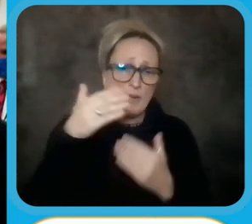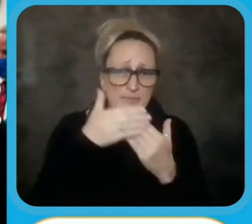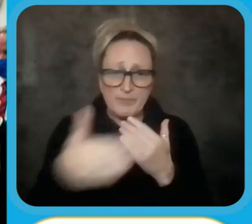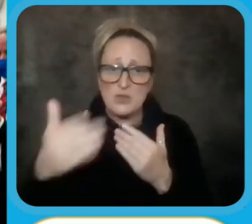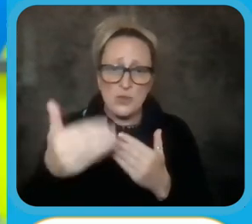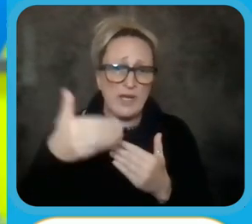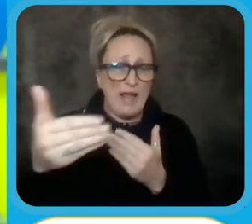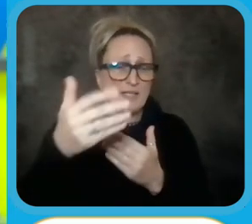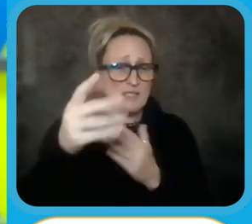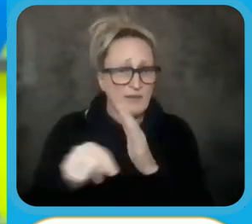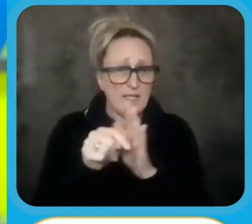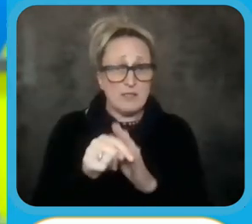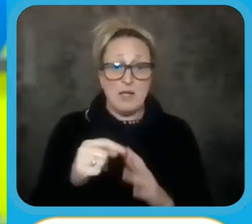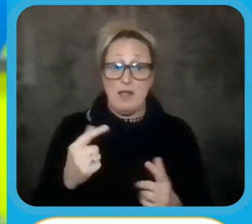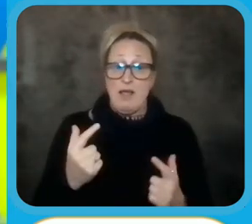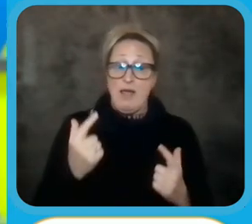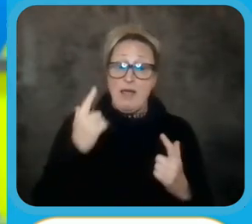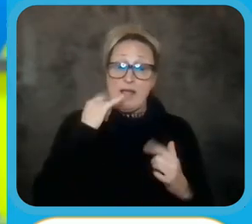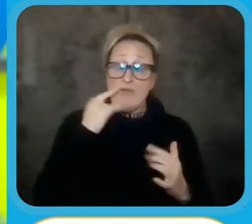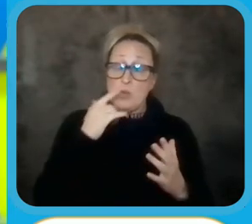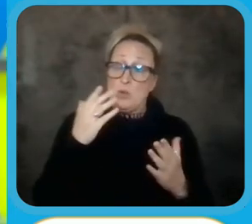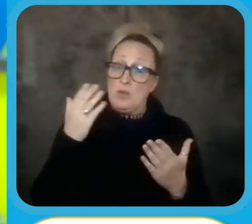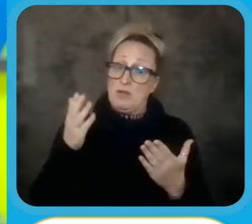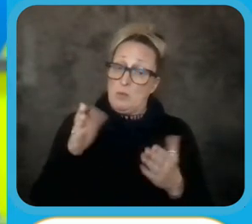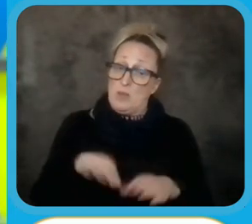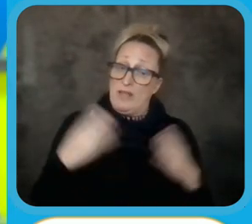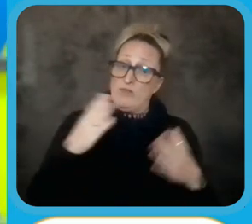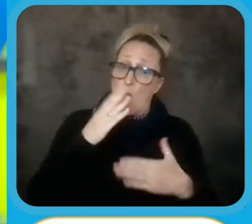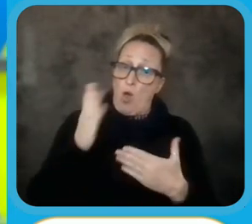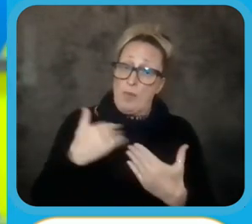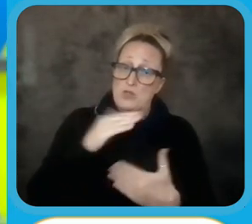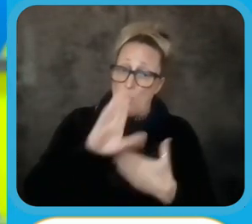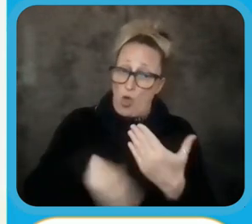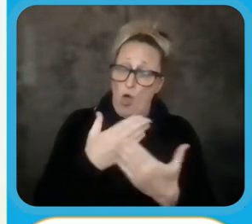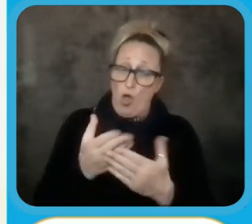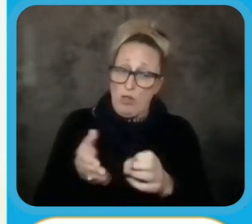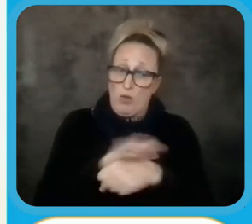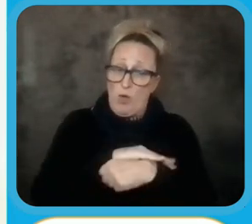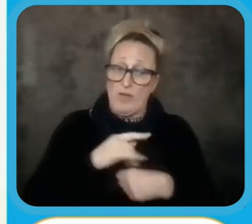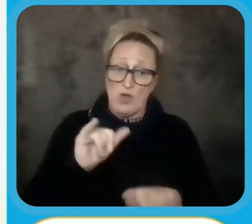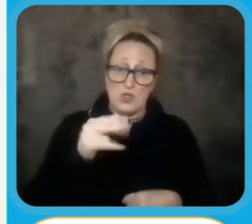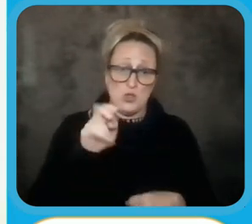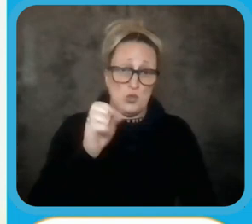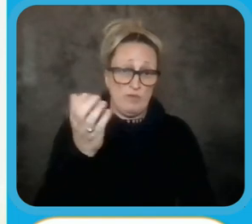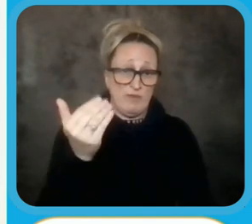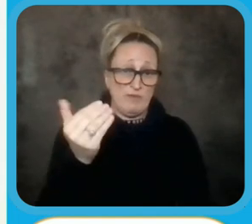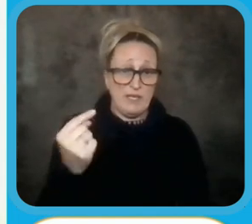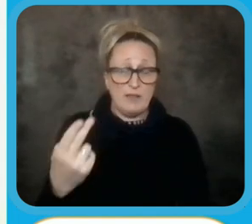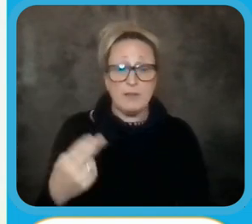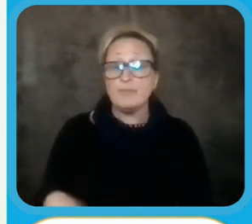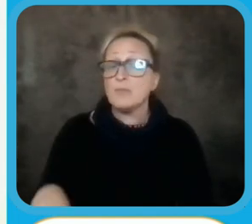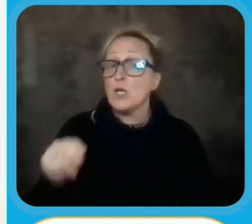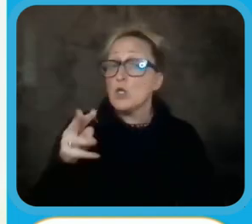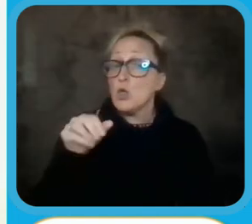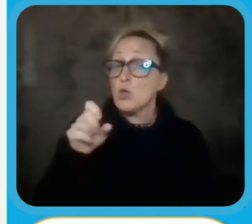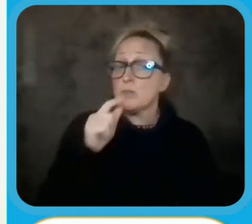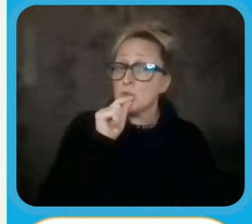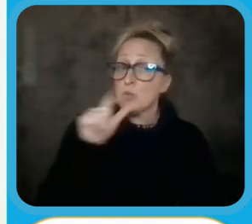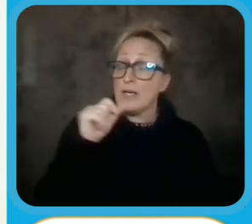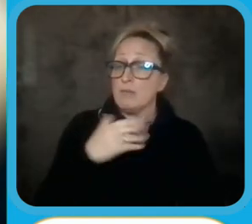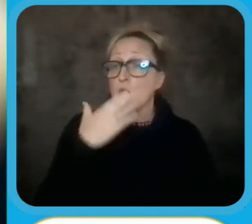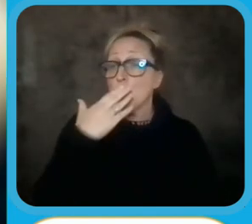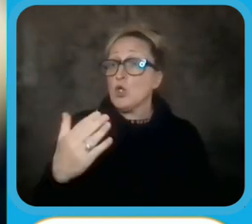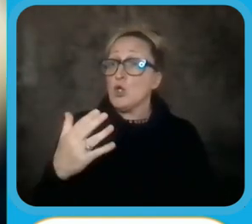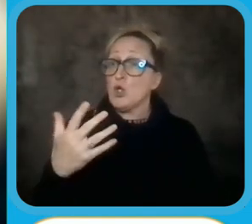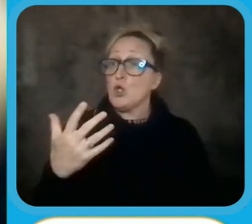California plans to lift nearly all its COVID restrictions on June 15th. Governor Gavin Newsom tweeted good